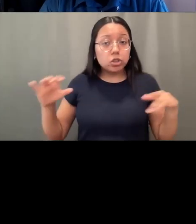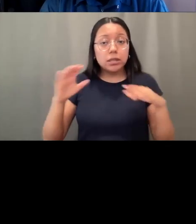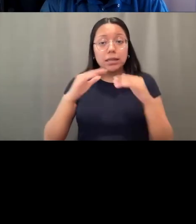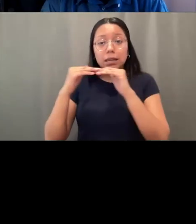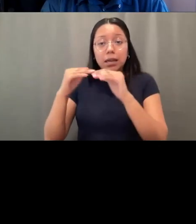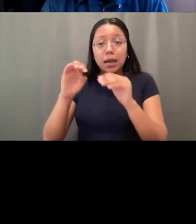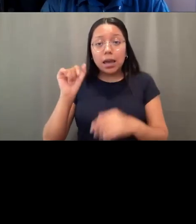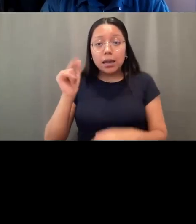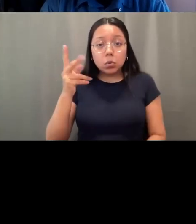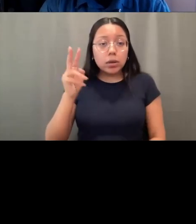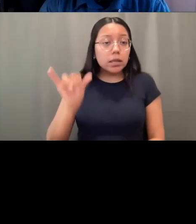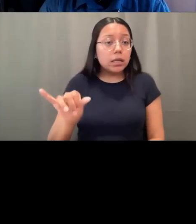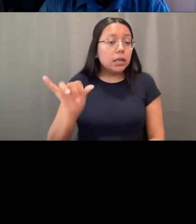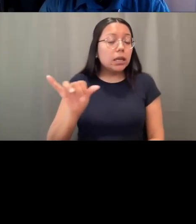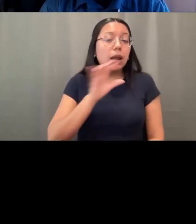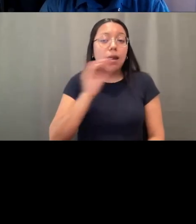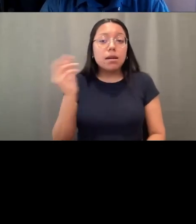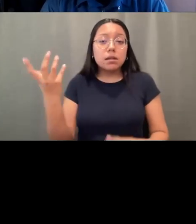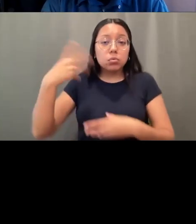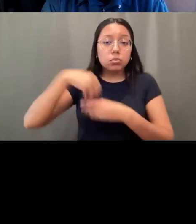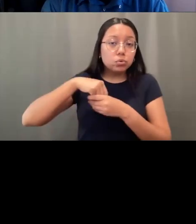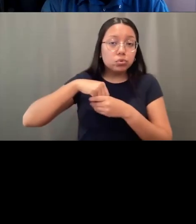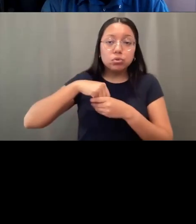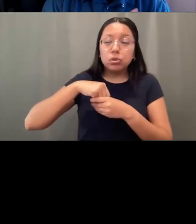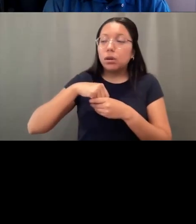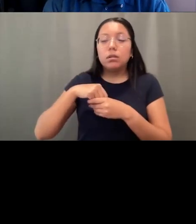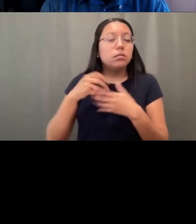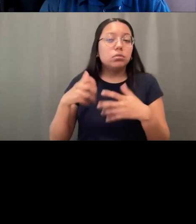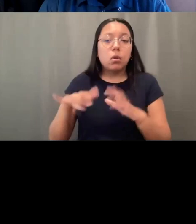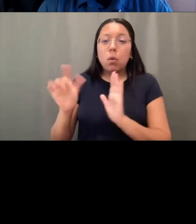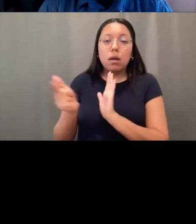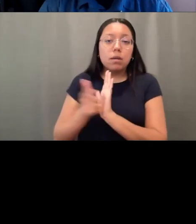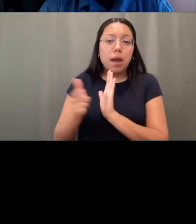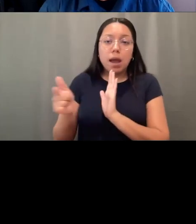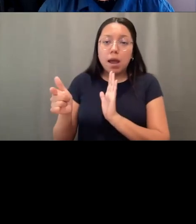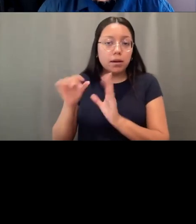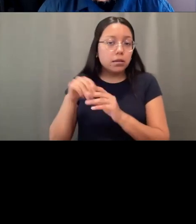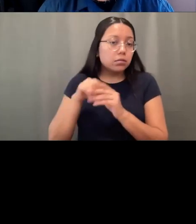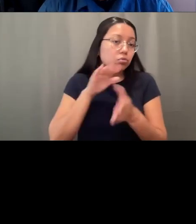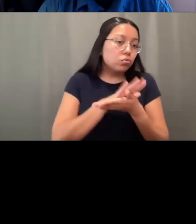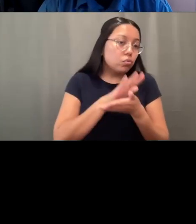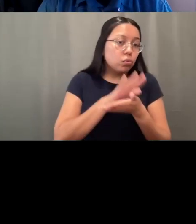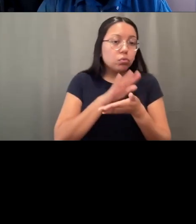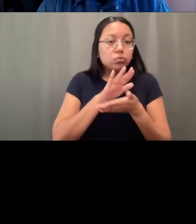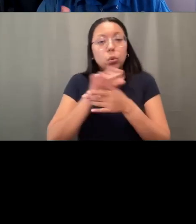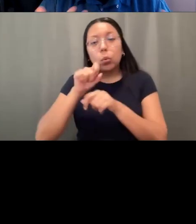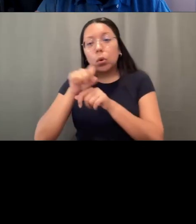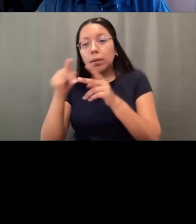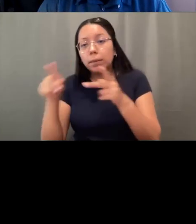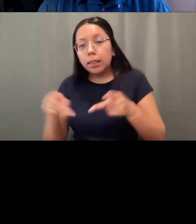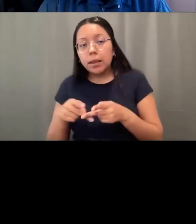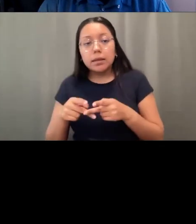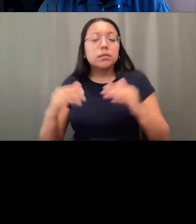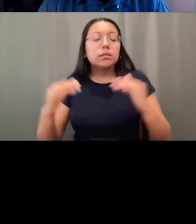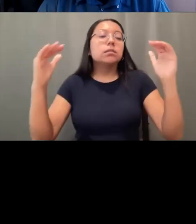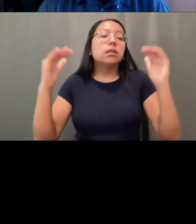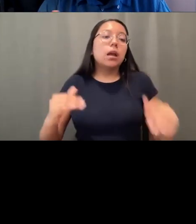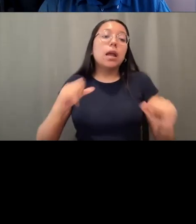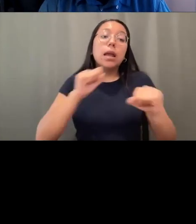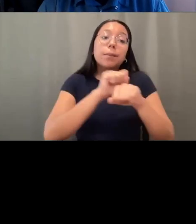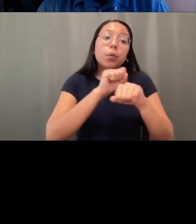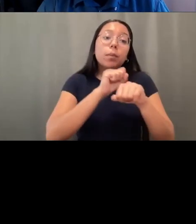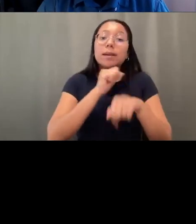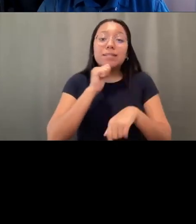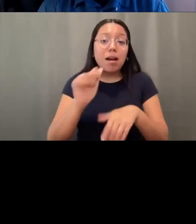it in schools and workplaces? Can we have things like employment non-discrimination? Can we have access to things